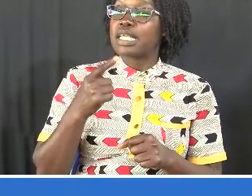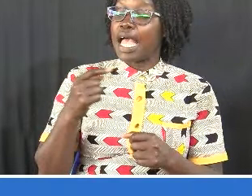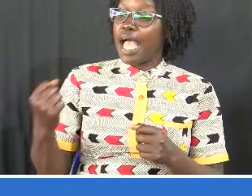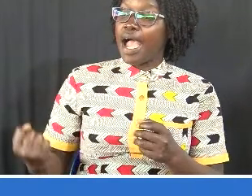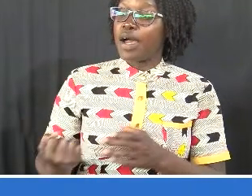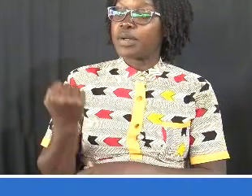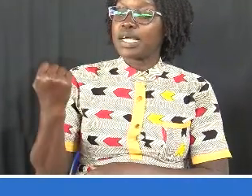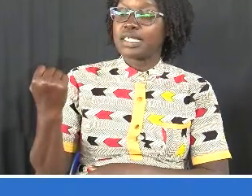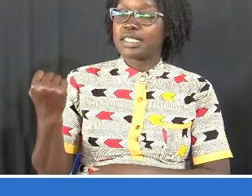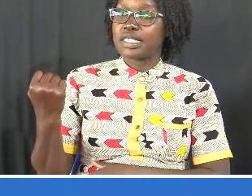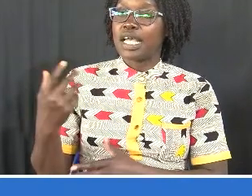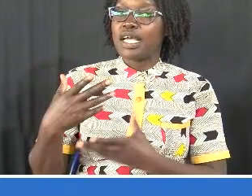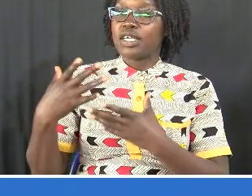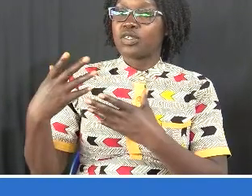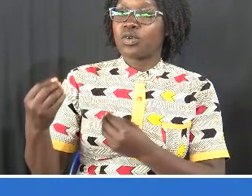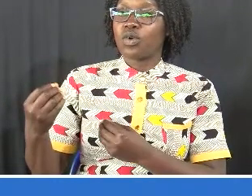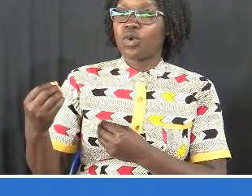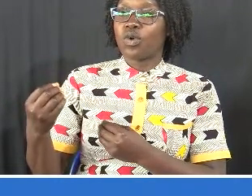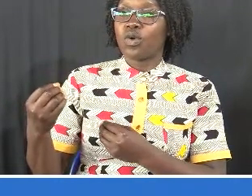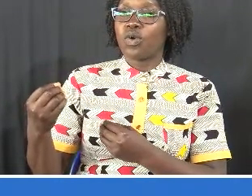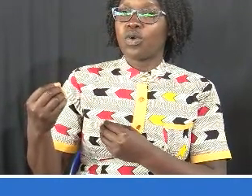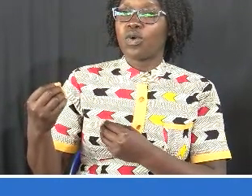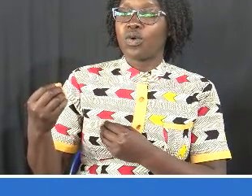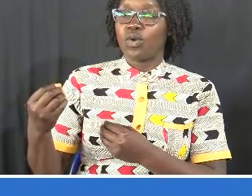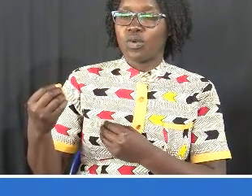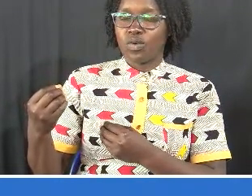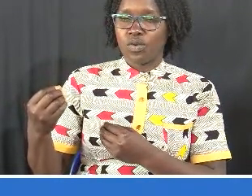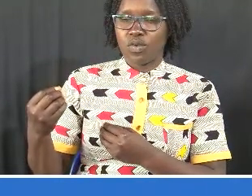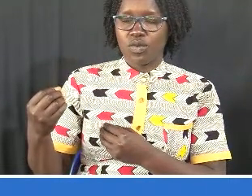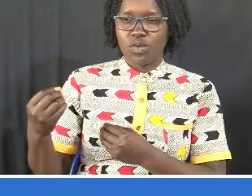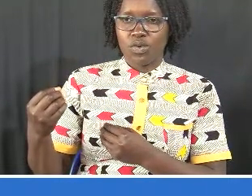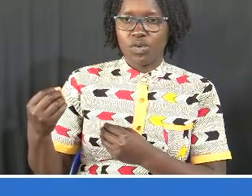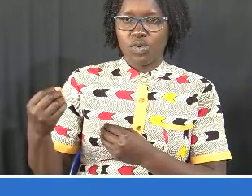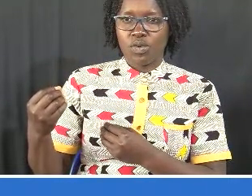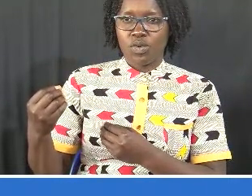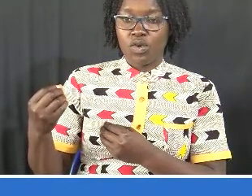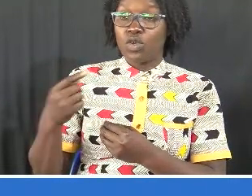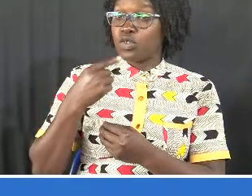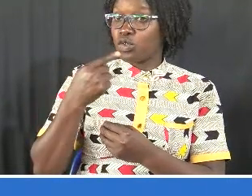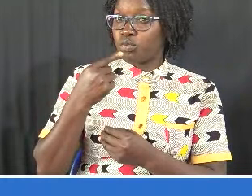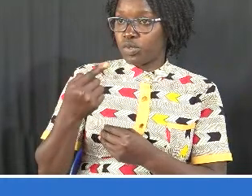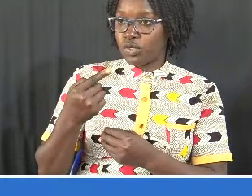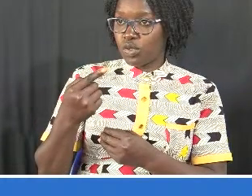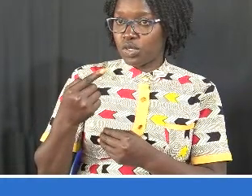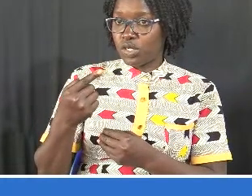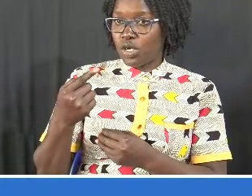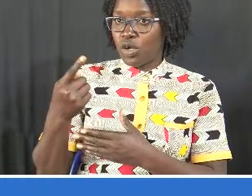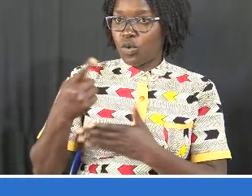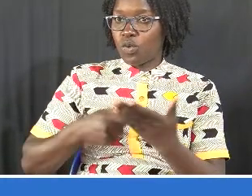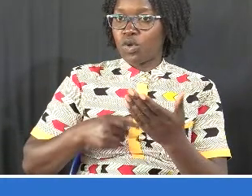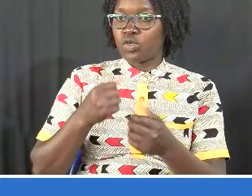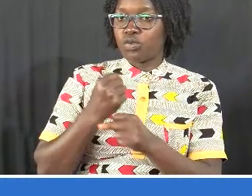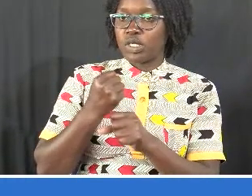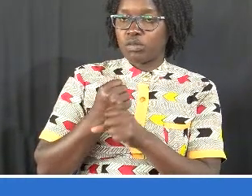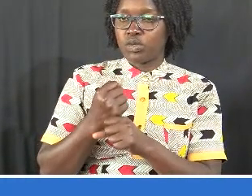arise and go into that city you are going to, and you will be told in that city what you